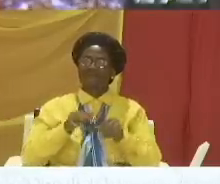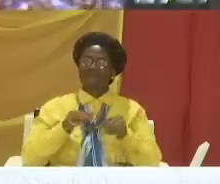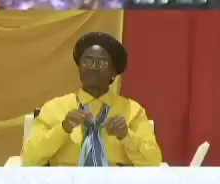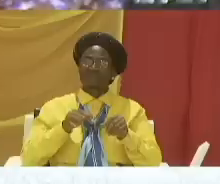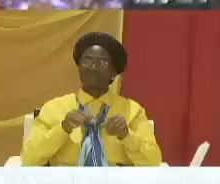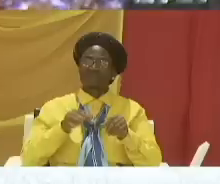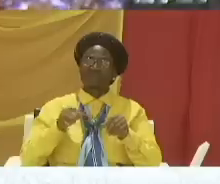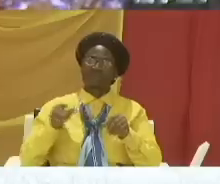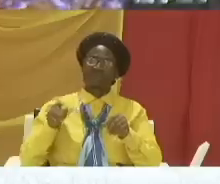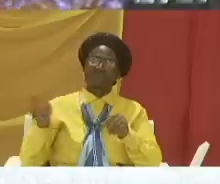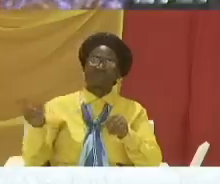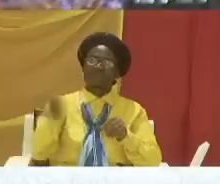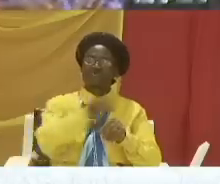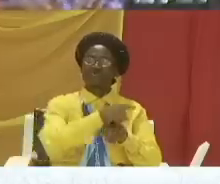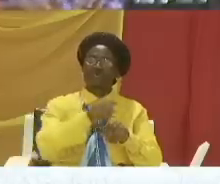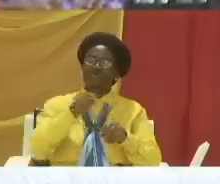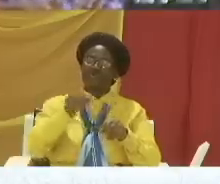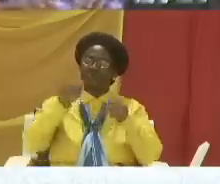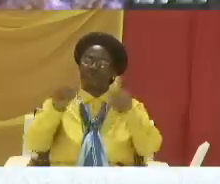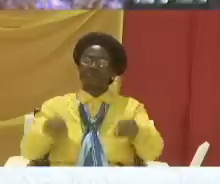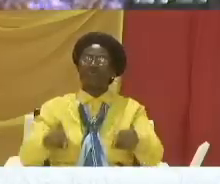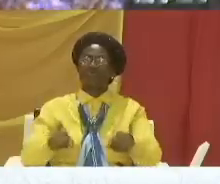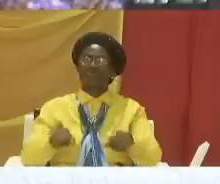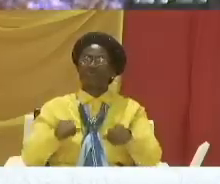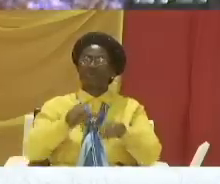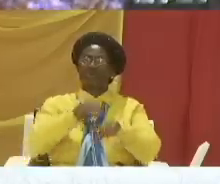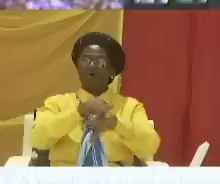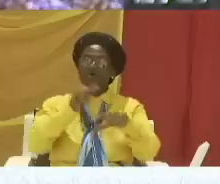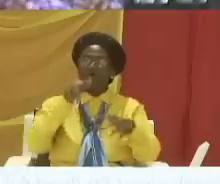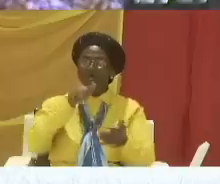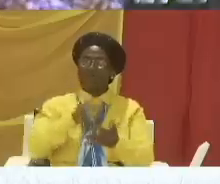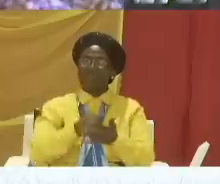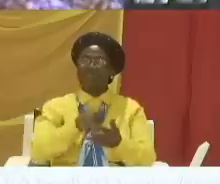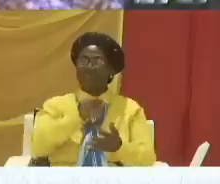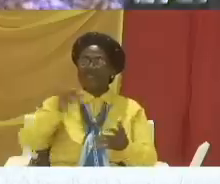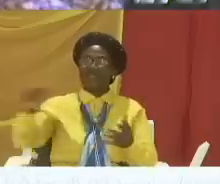you could call it a contract,